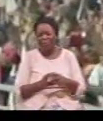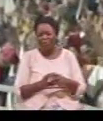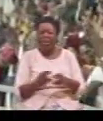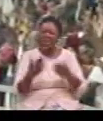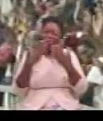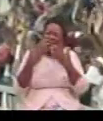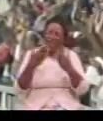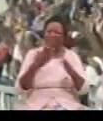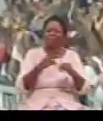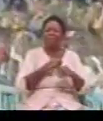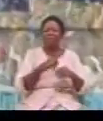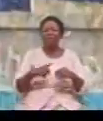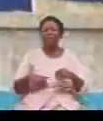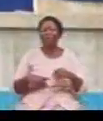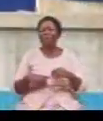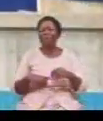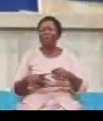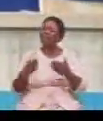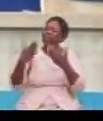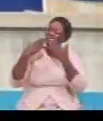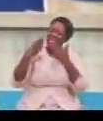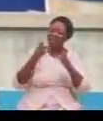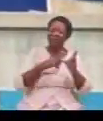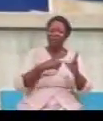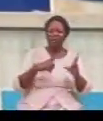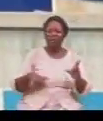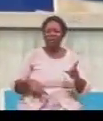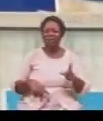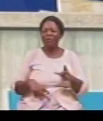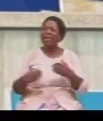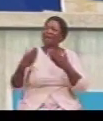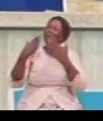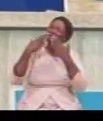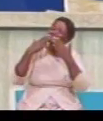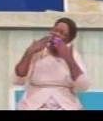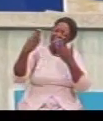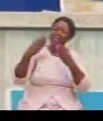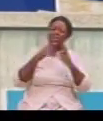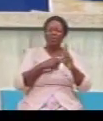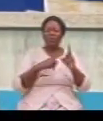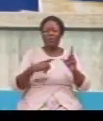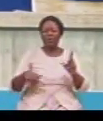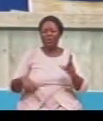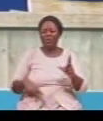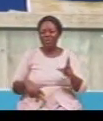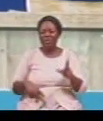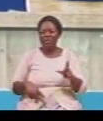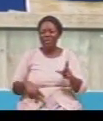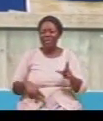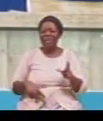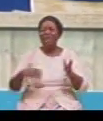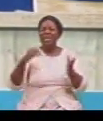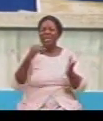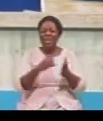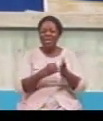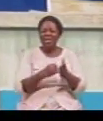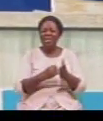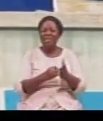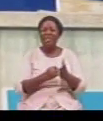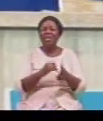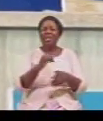Thank you, Lord. Thank you, Lord. Thank you, Lord. It